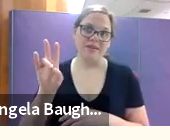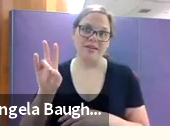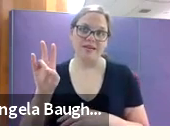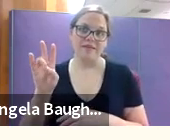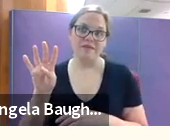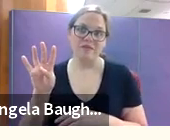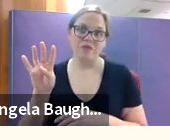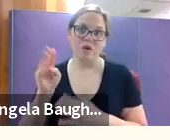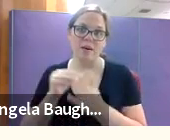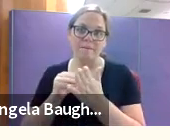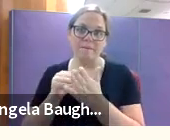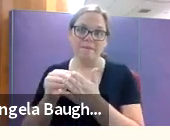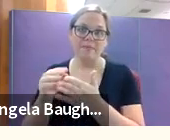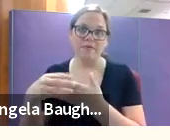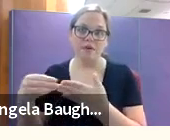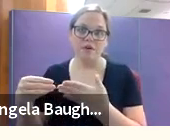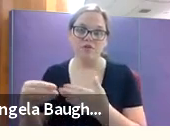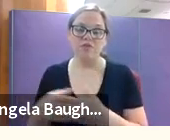$1.574 million.